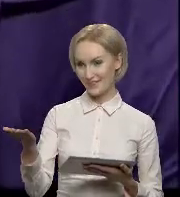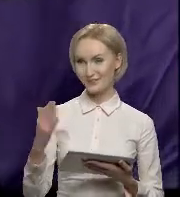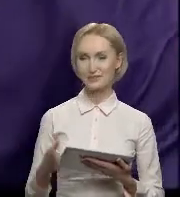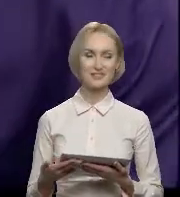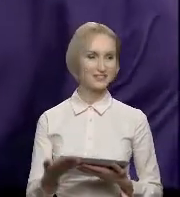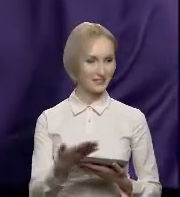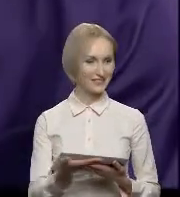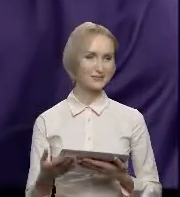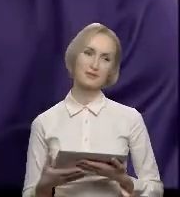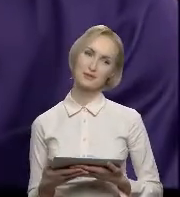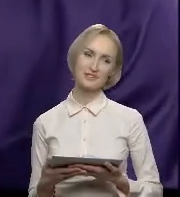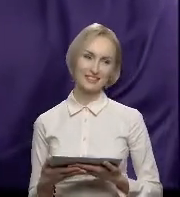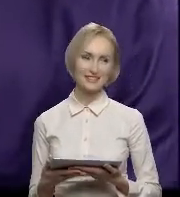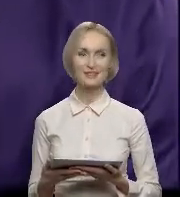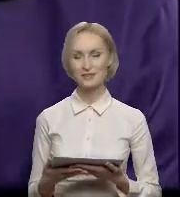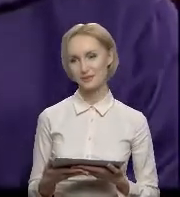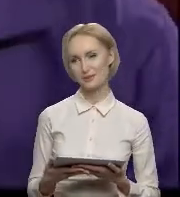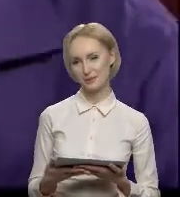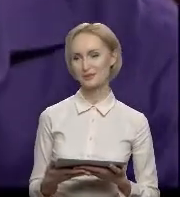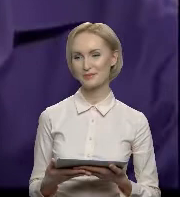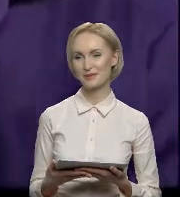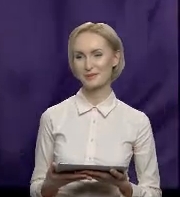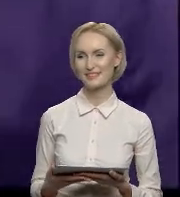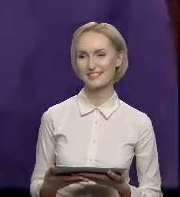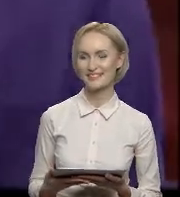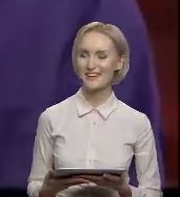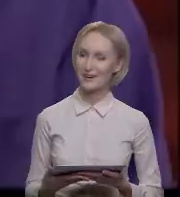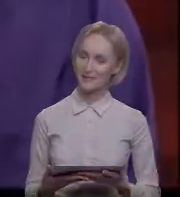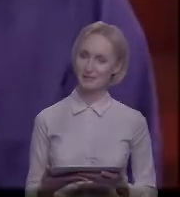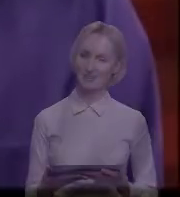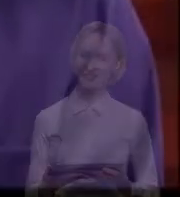your messages. Last name. Talk text about the messages. Text messages from men that she gets.